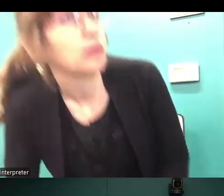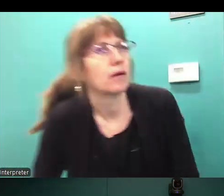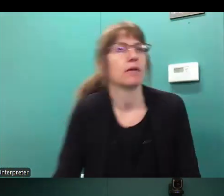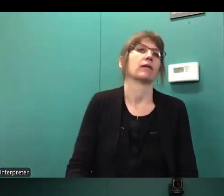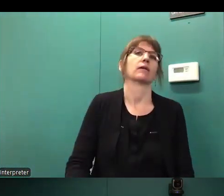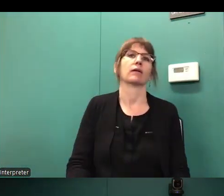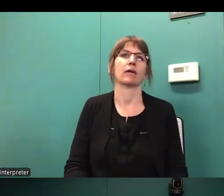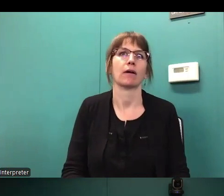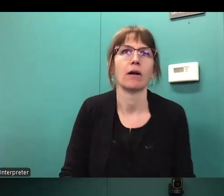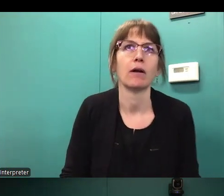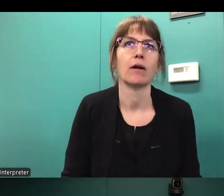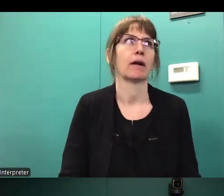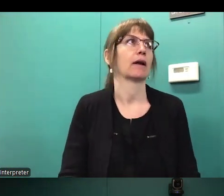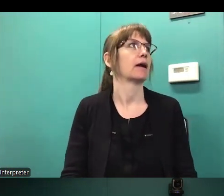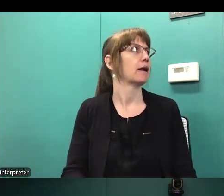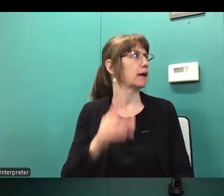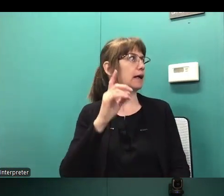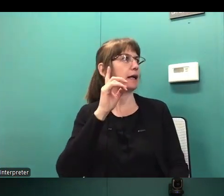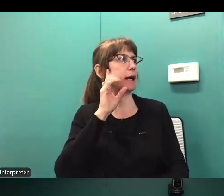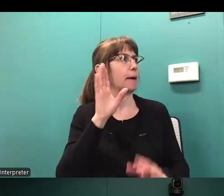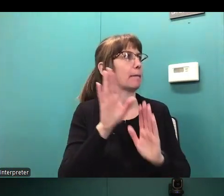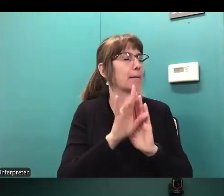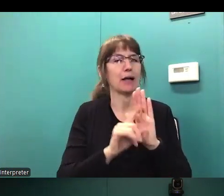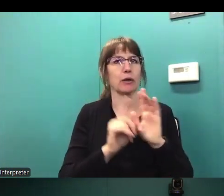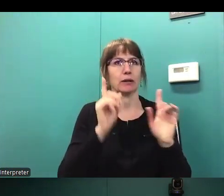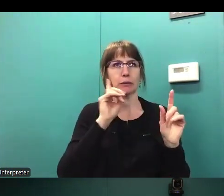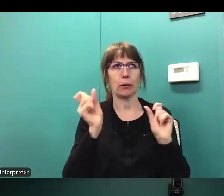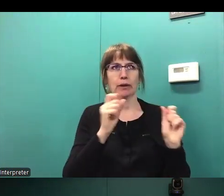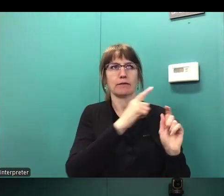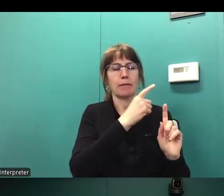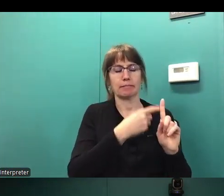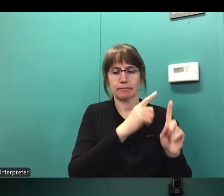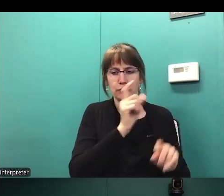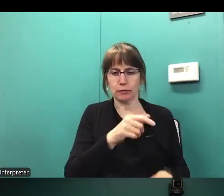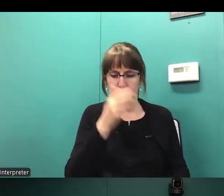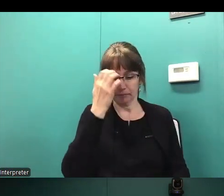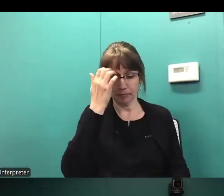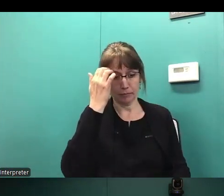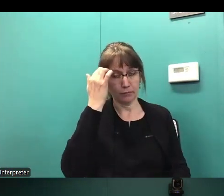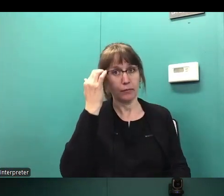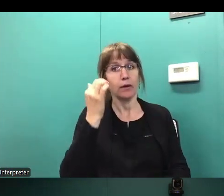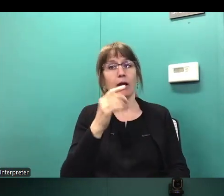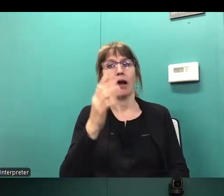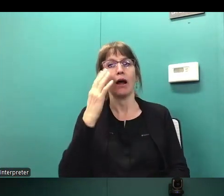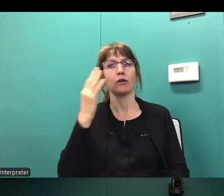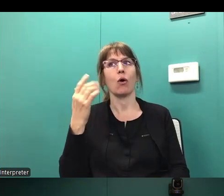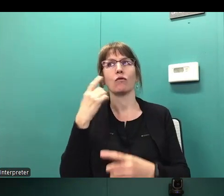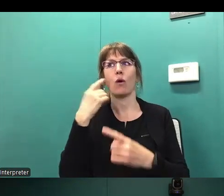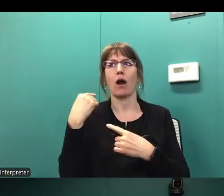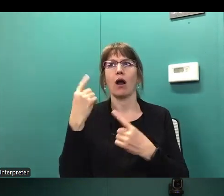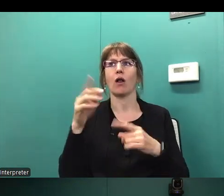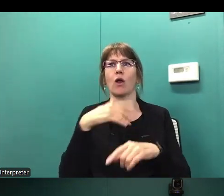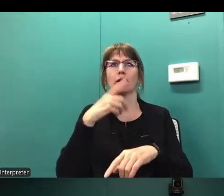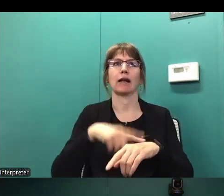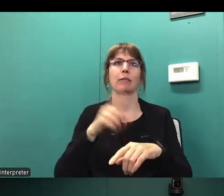Poor man's version. I know a big thing that was done for a long time is just taking a